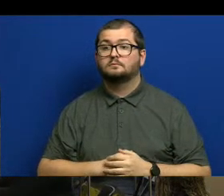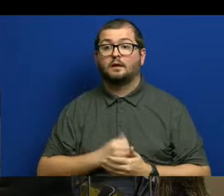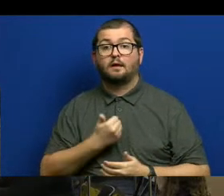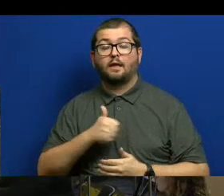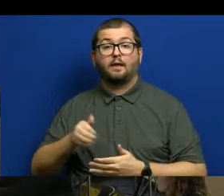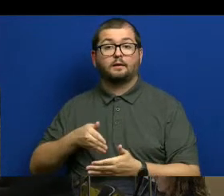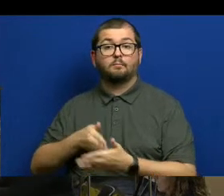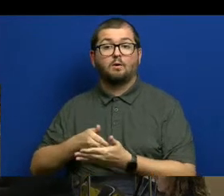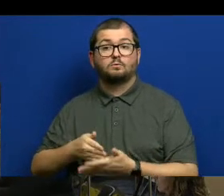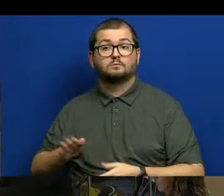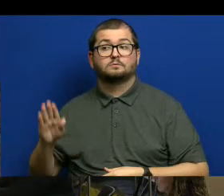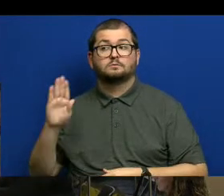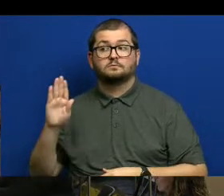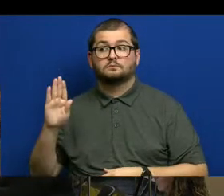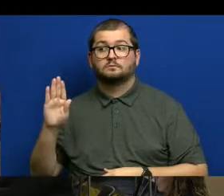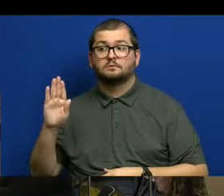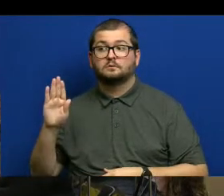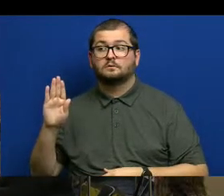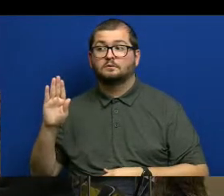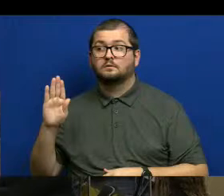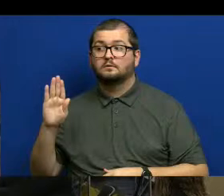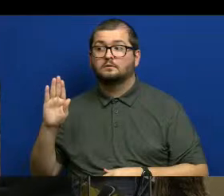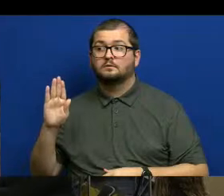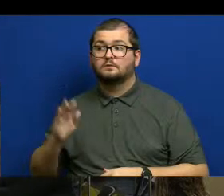Any opposed?